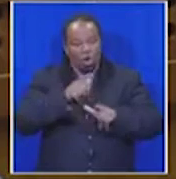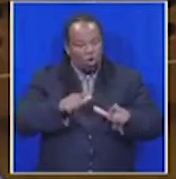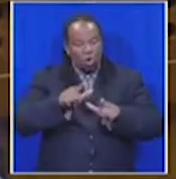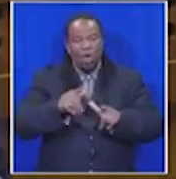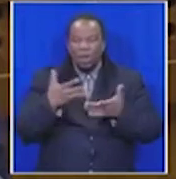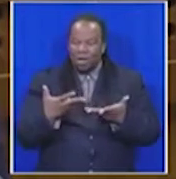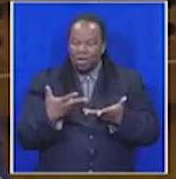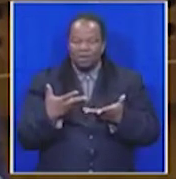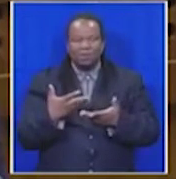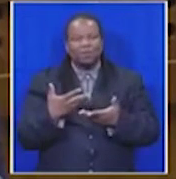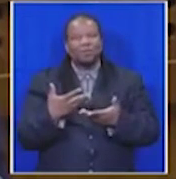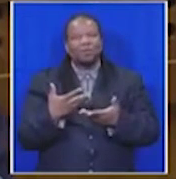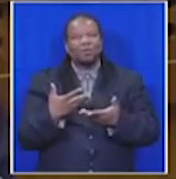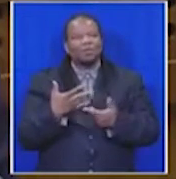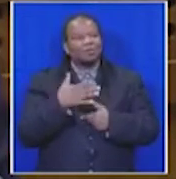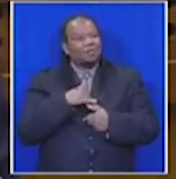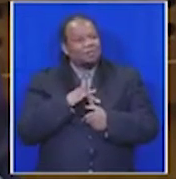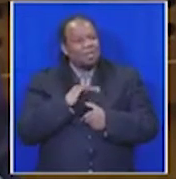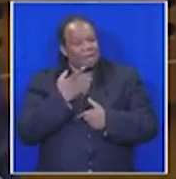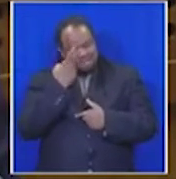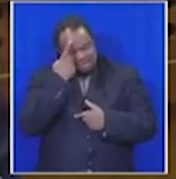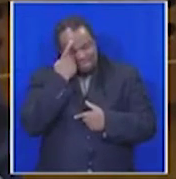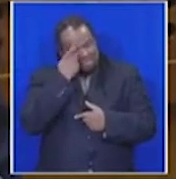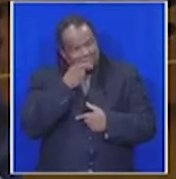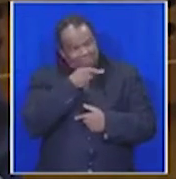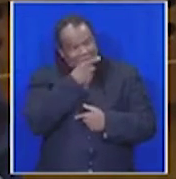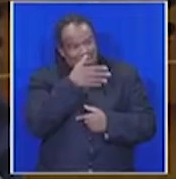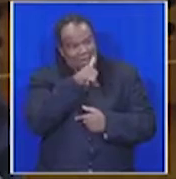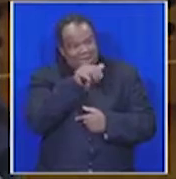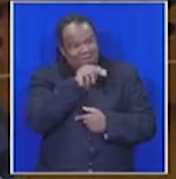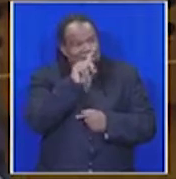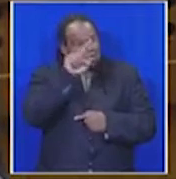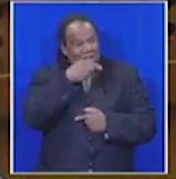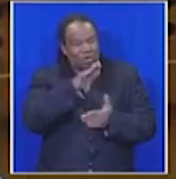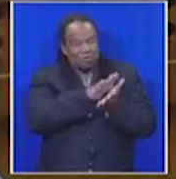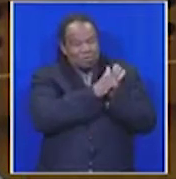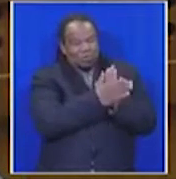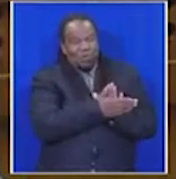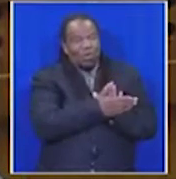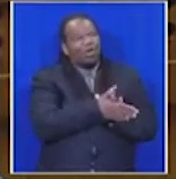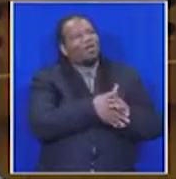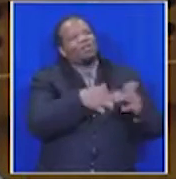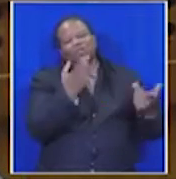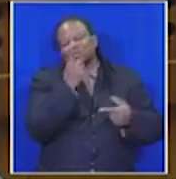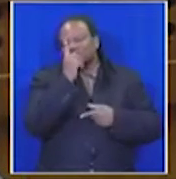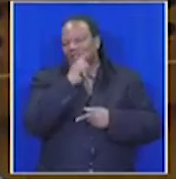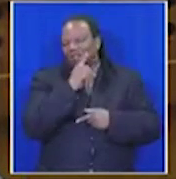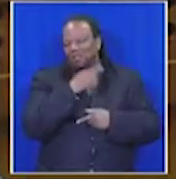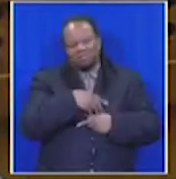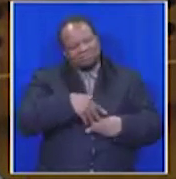the myth that the ANC cannot be defeated is fast becoming an old wives' tale that nobody believes